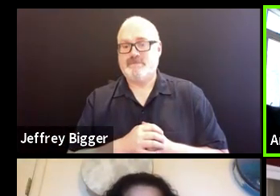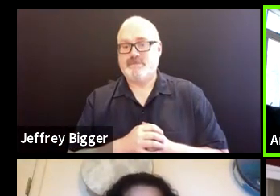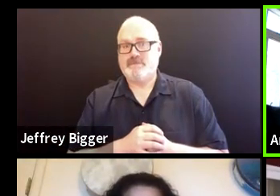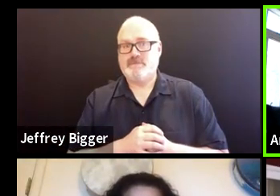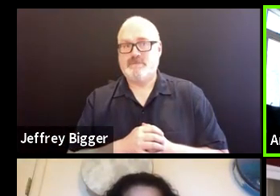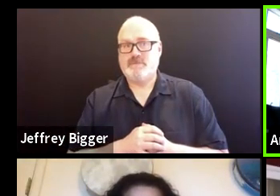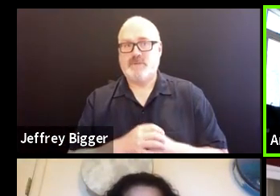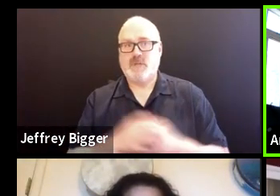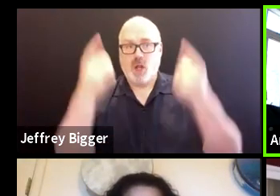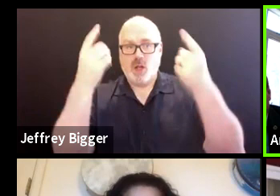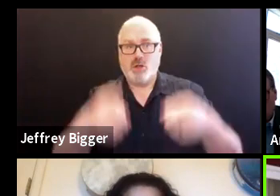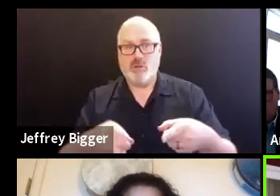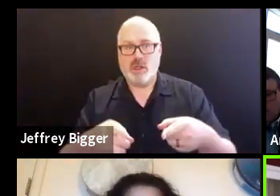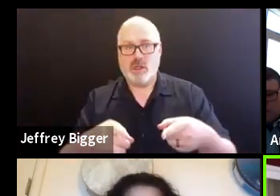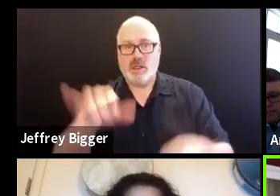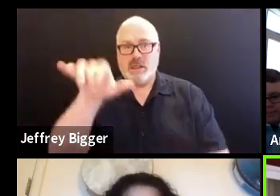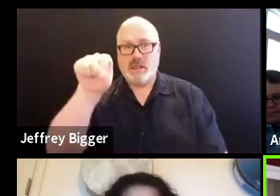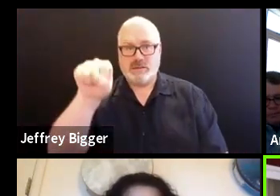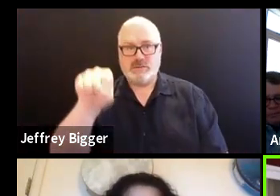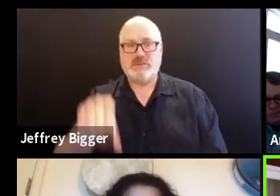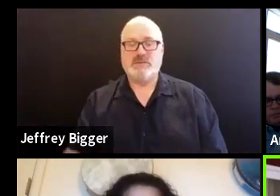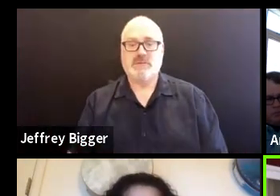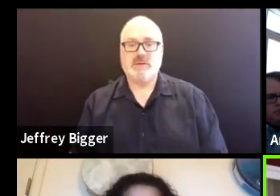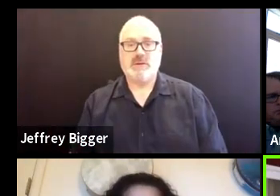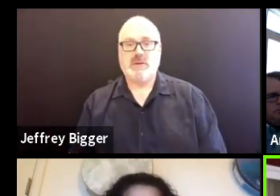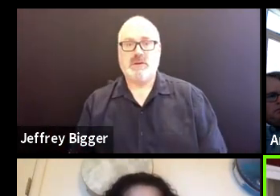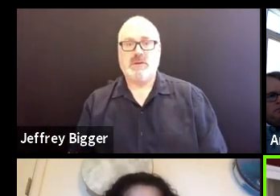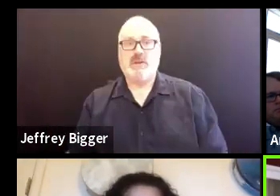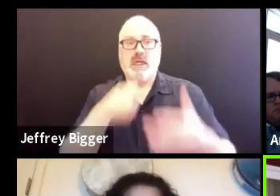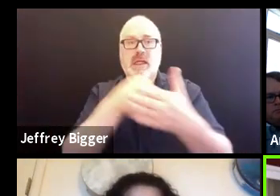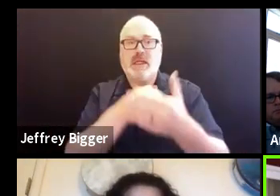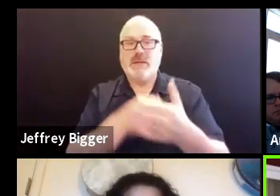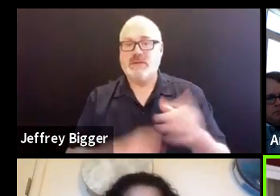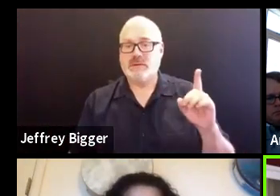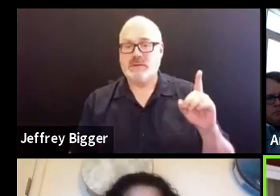All in favor, aye? Aye. Aye. Opposed?